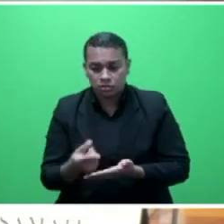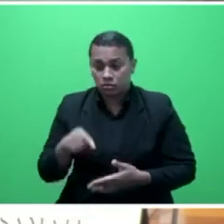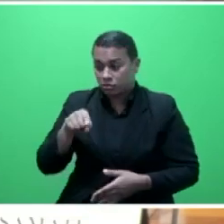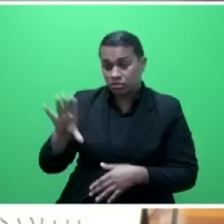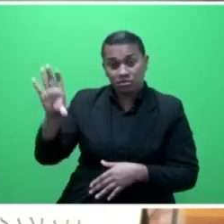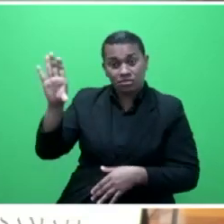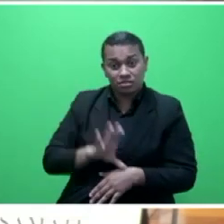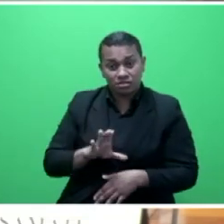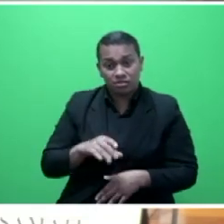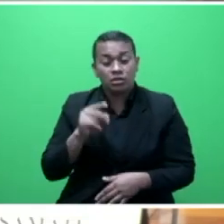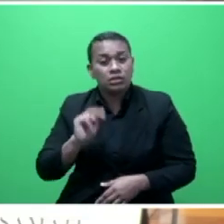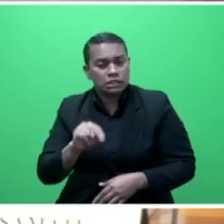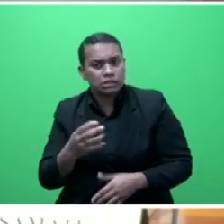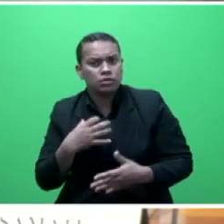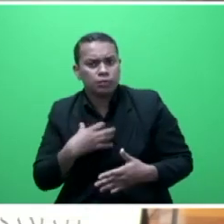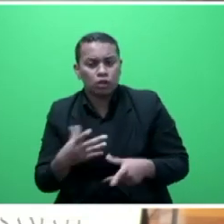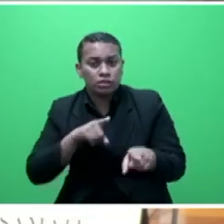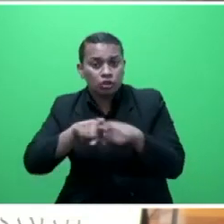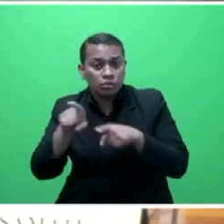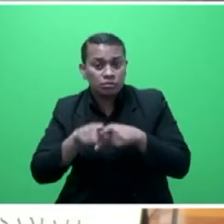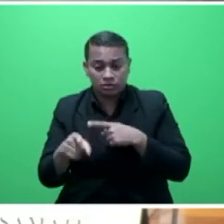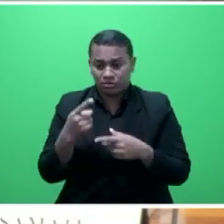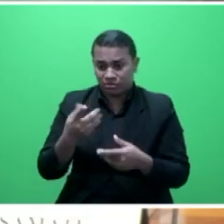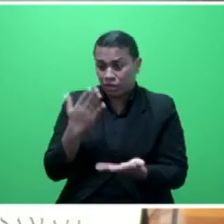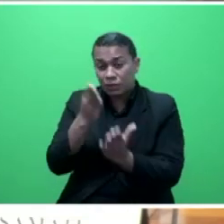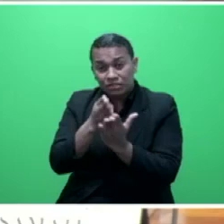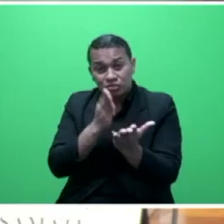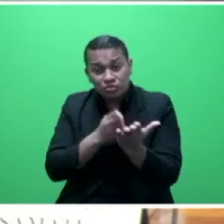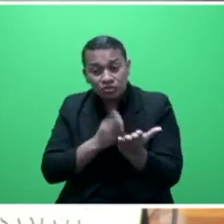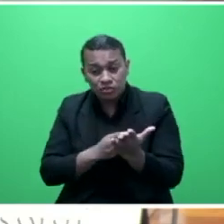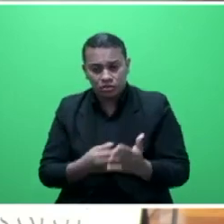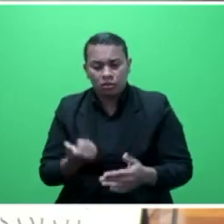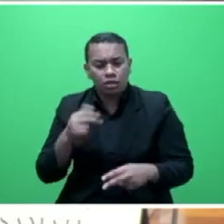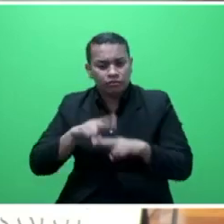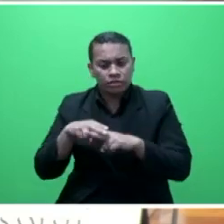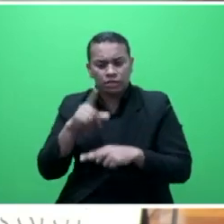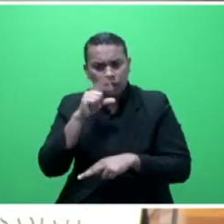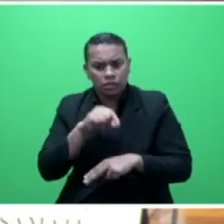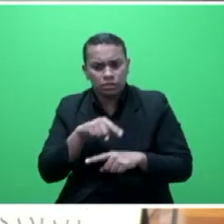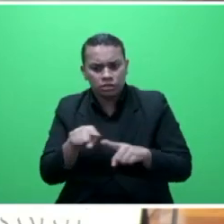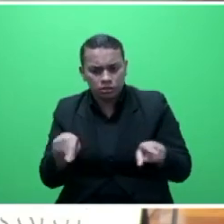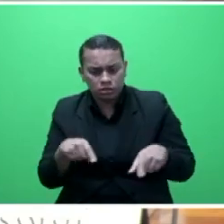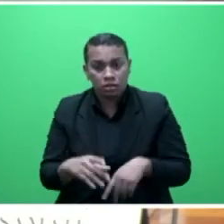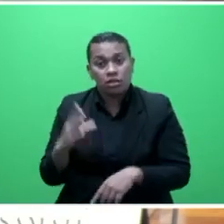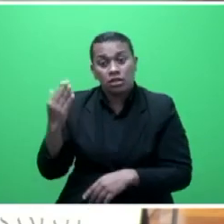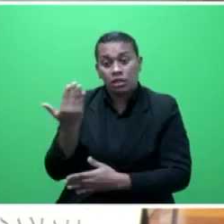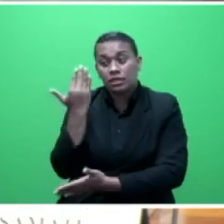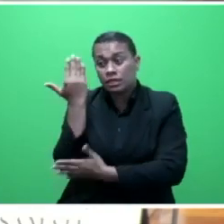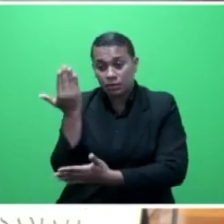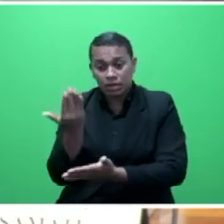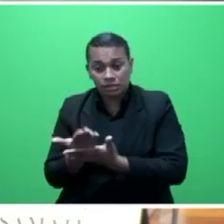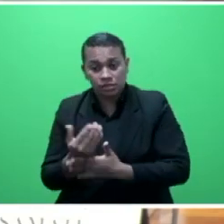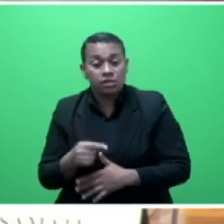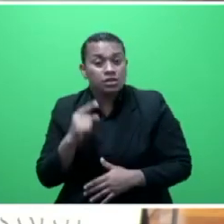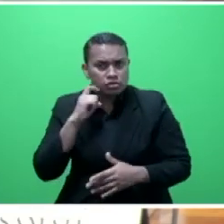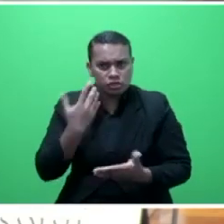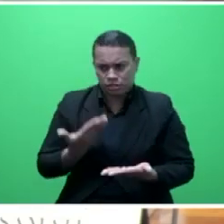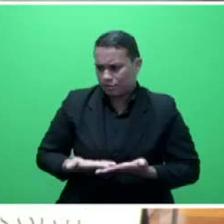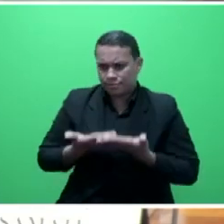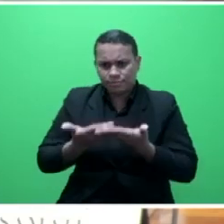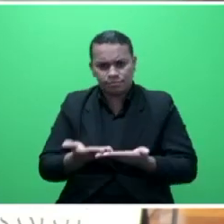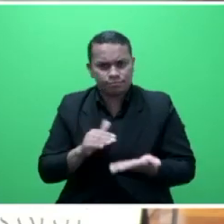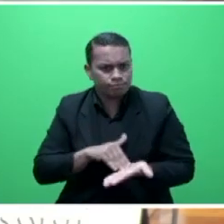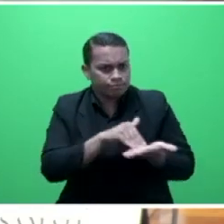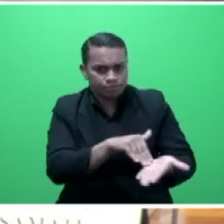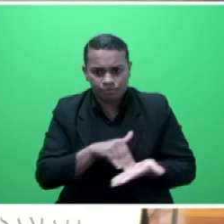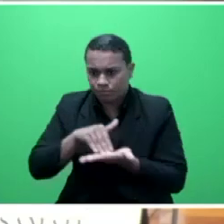most? Through this budget, Fijians can continue to count on the landmark protections we've instituted to uphold their well-being. Free